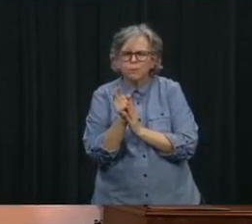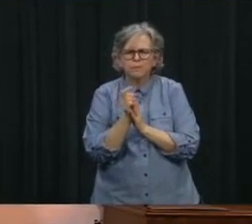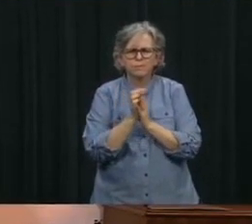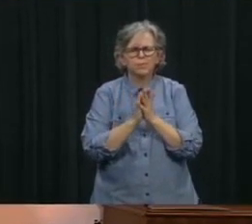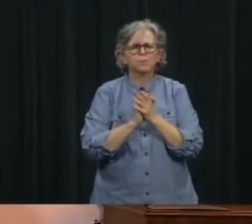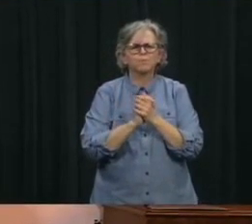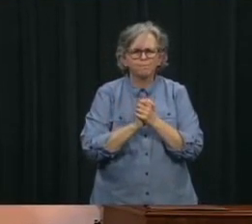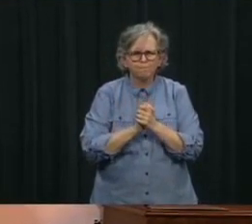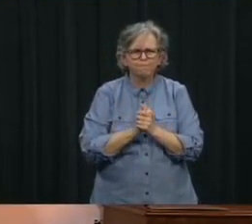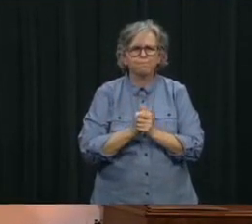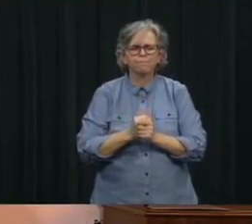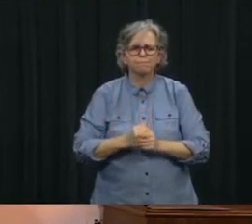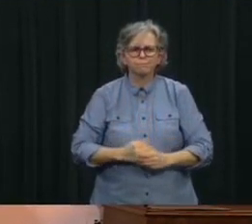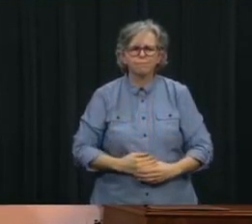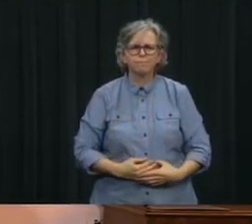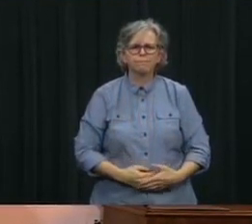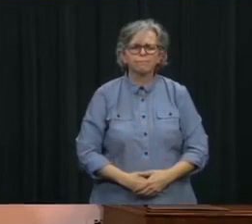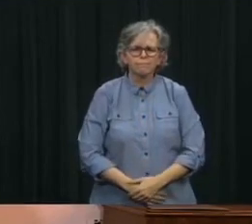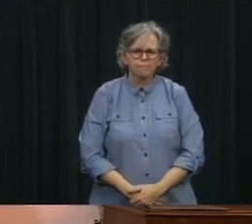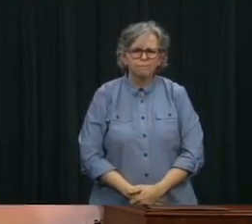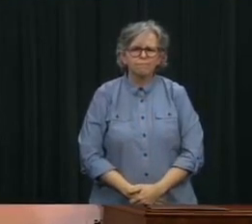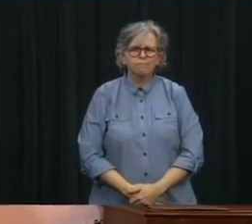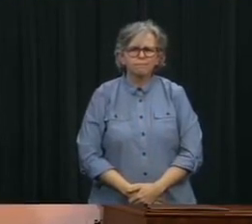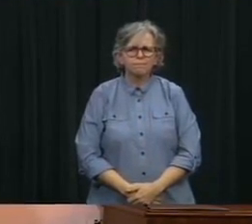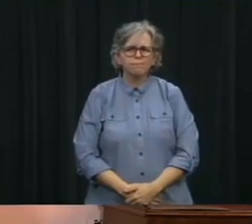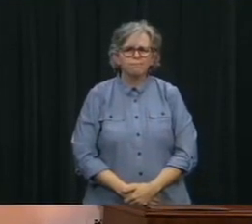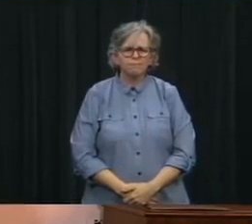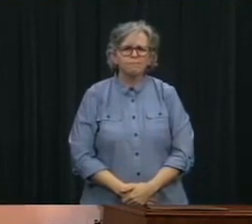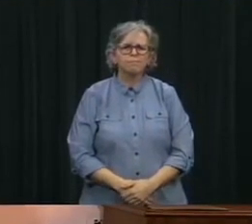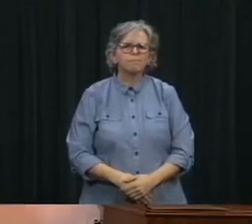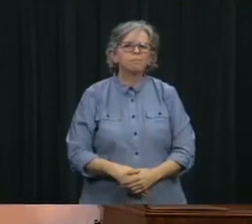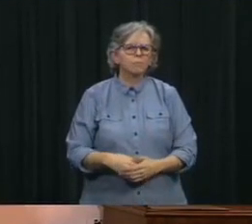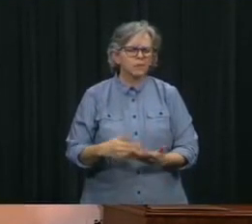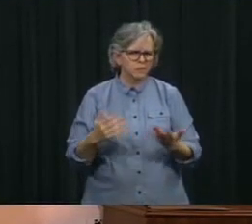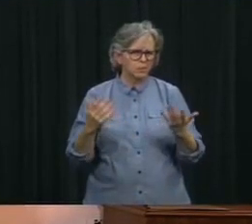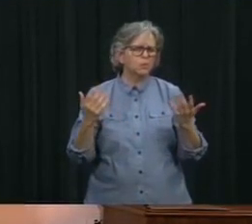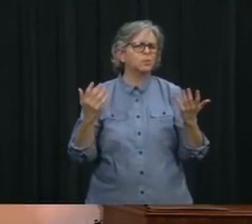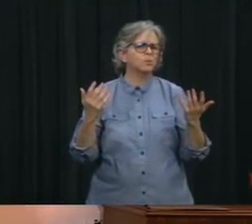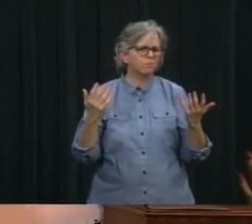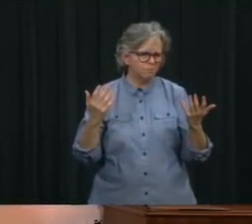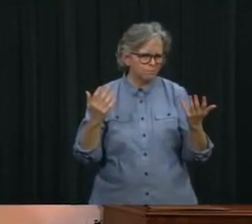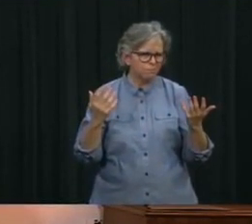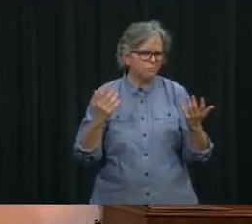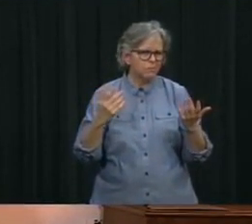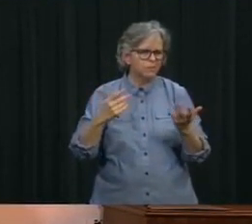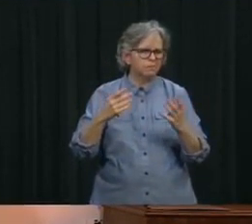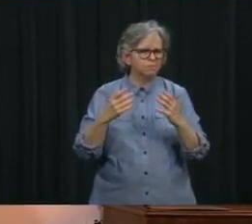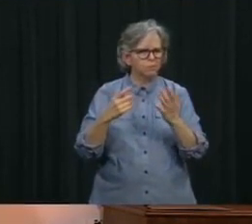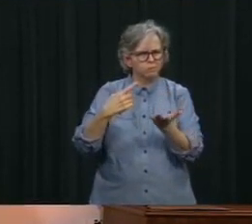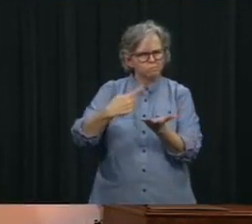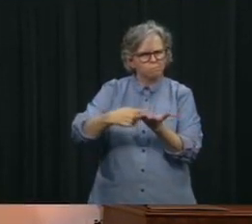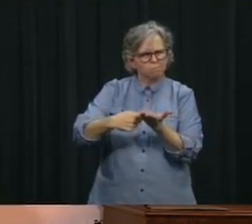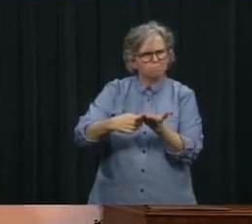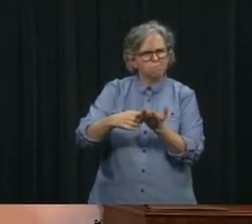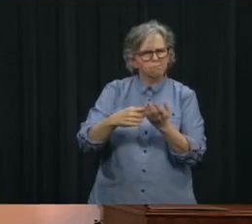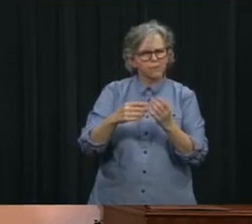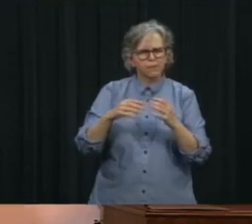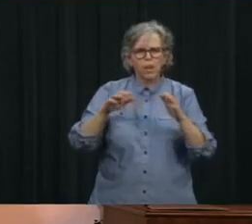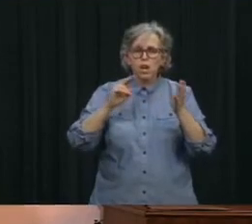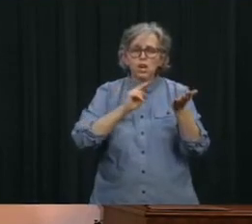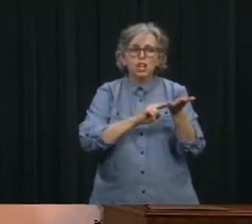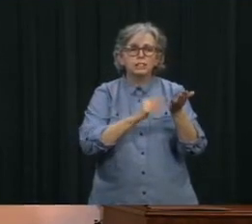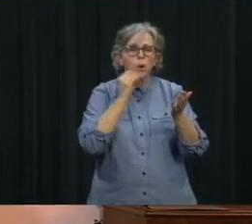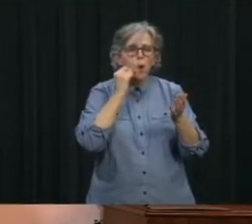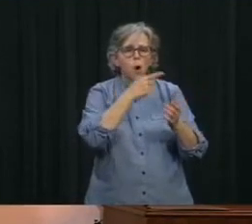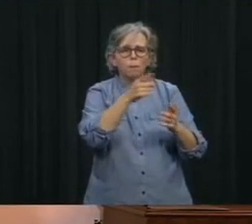to talk about the incredible work that's being done around the nursing home in Miami County,